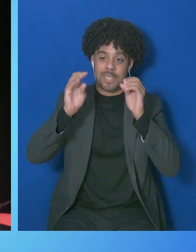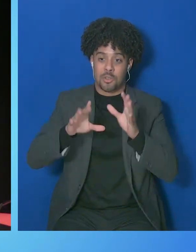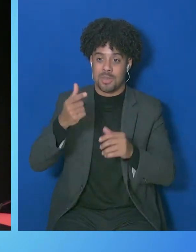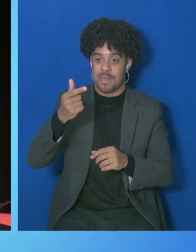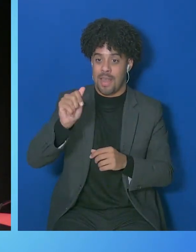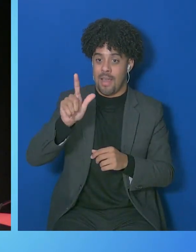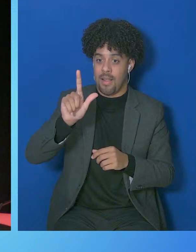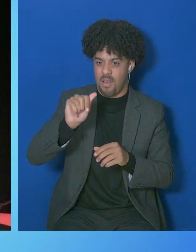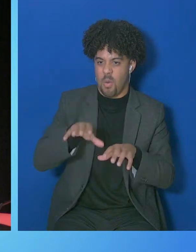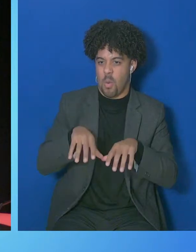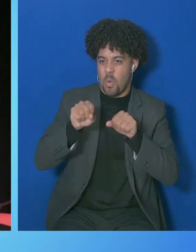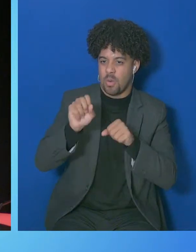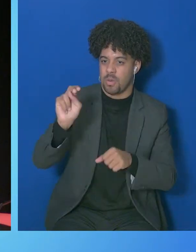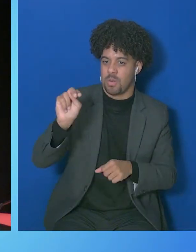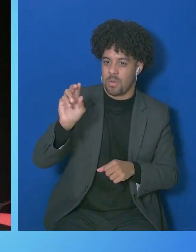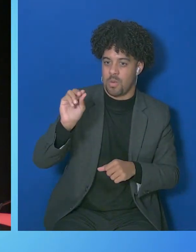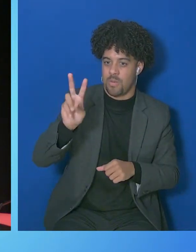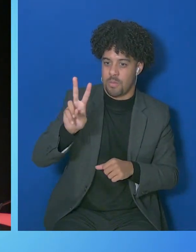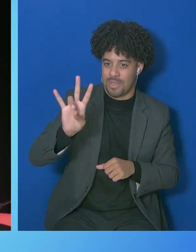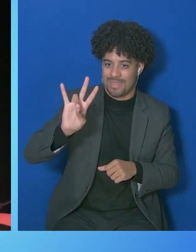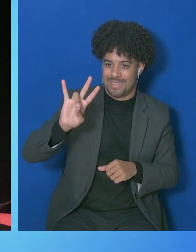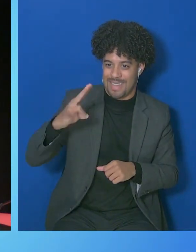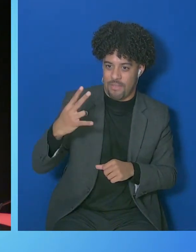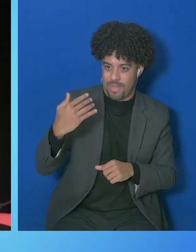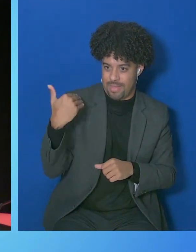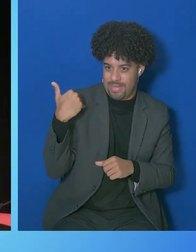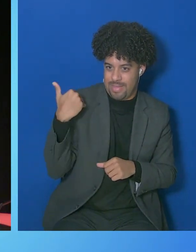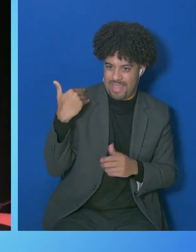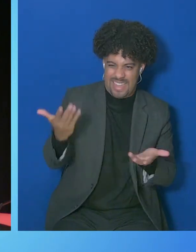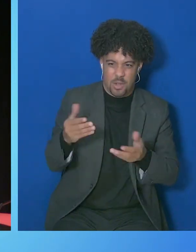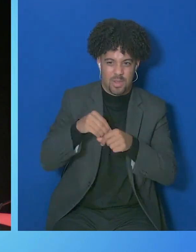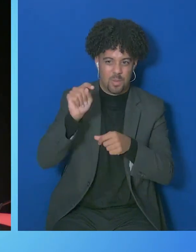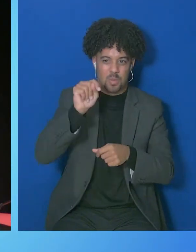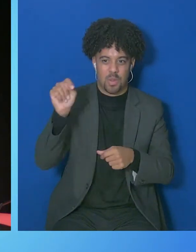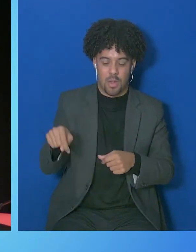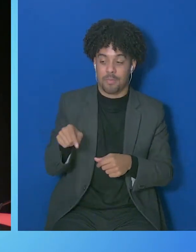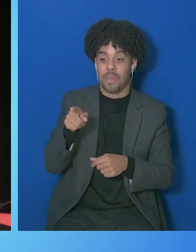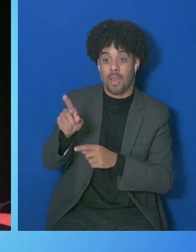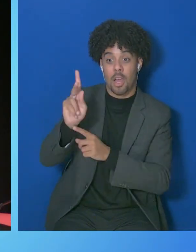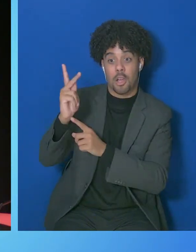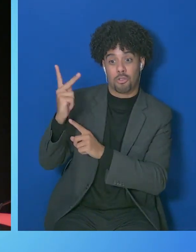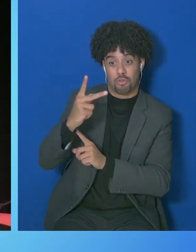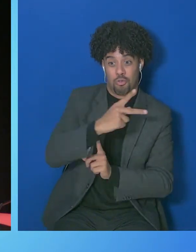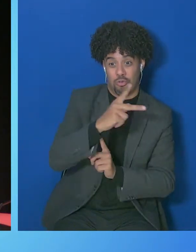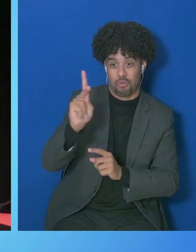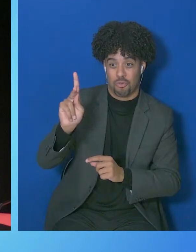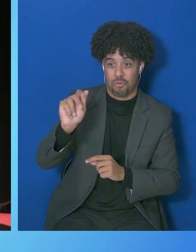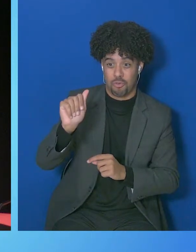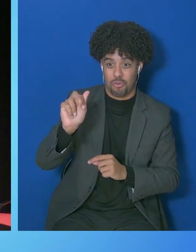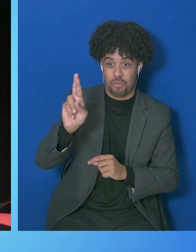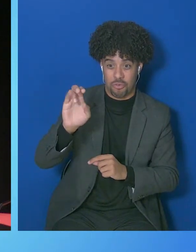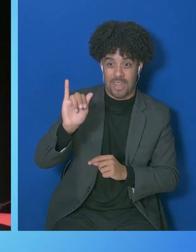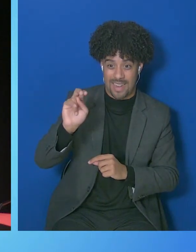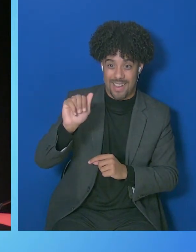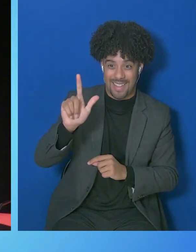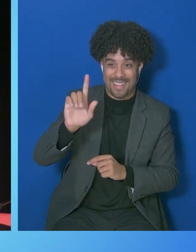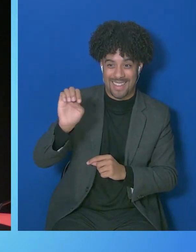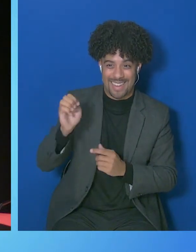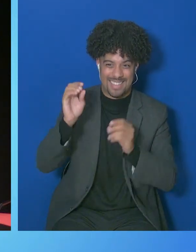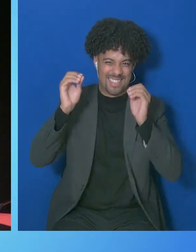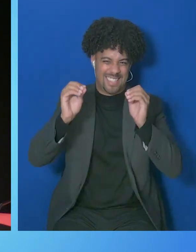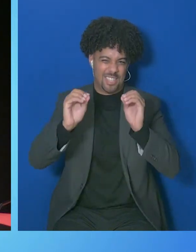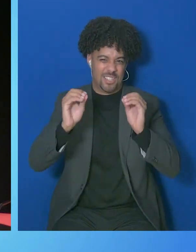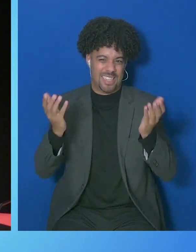in Tucson. And at that event, Karina Lee, a teacher here on the Tucson campus, was one of only